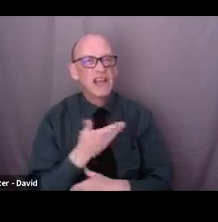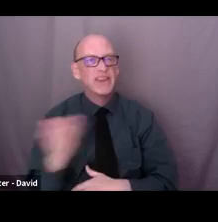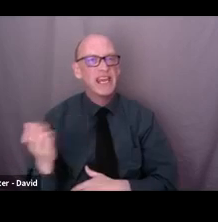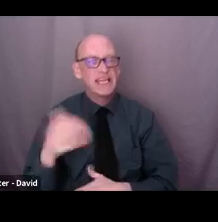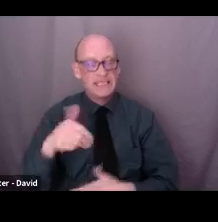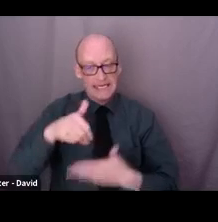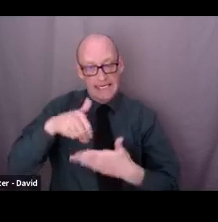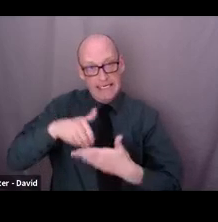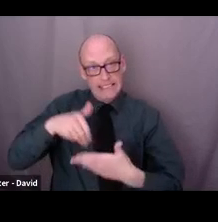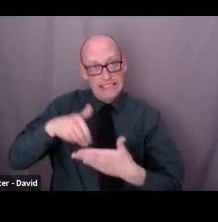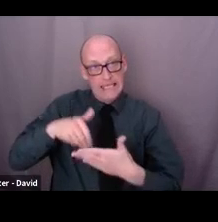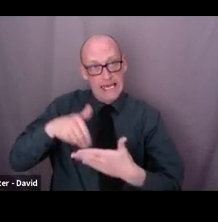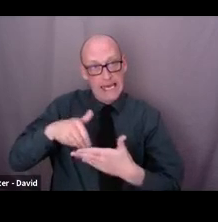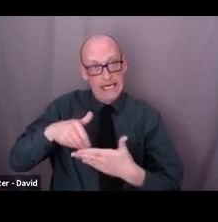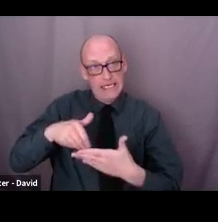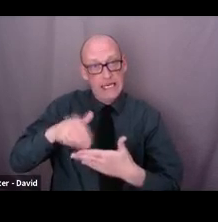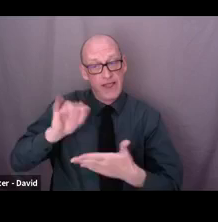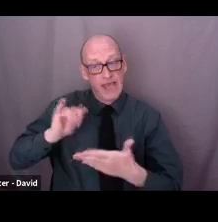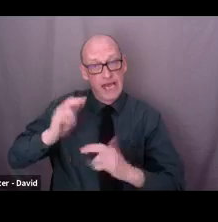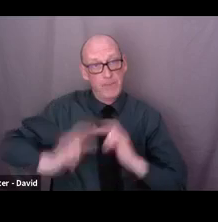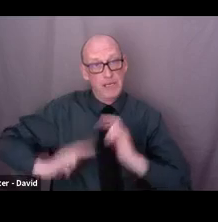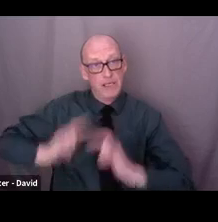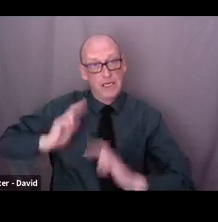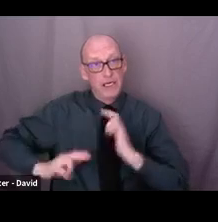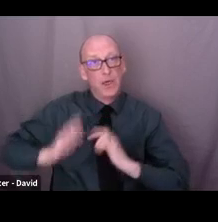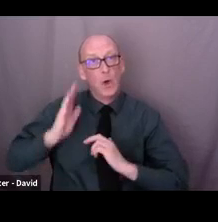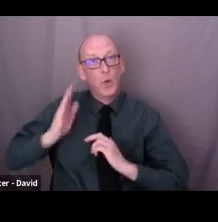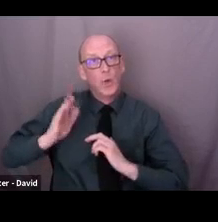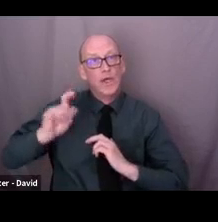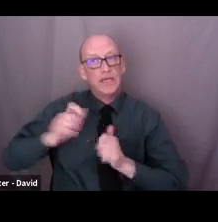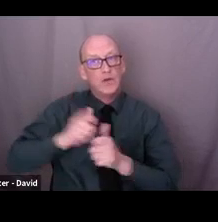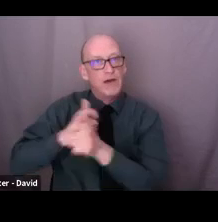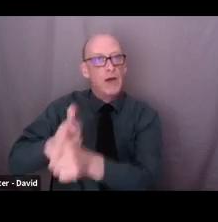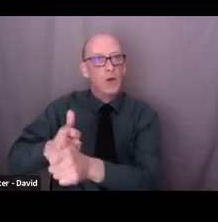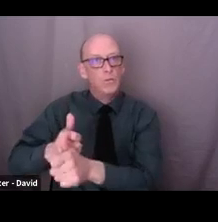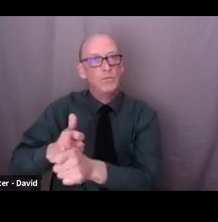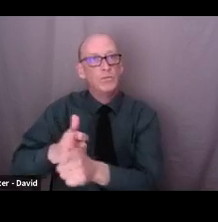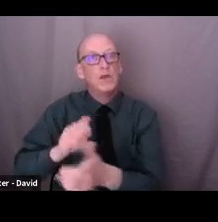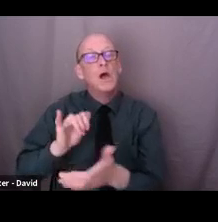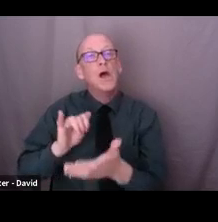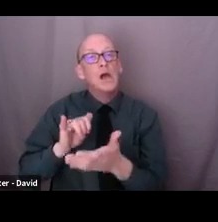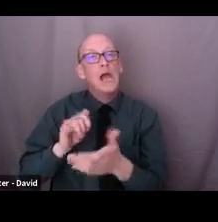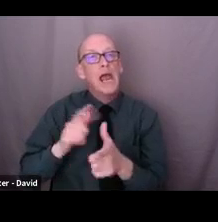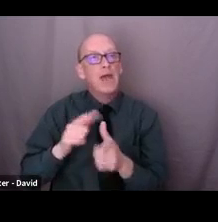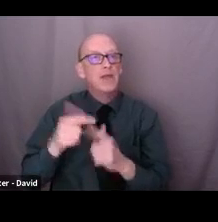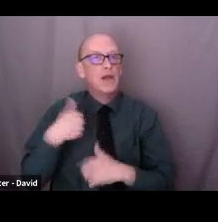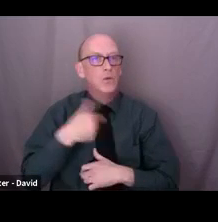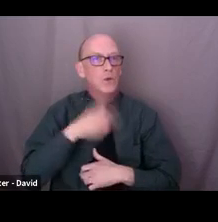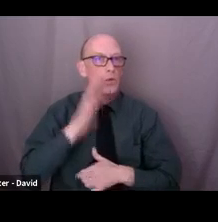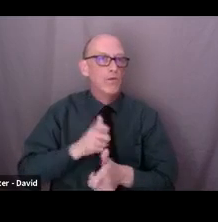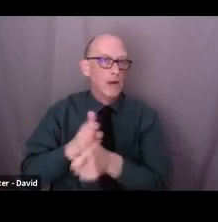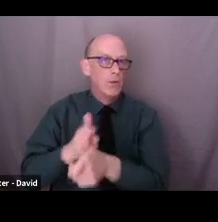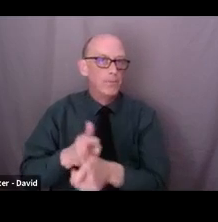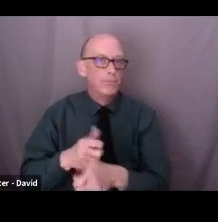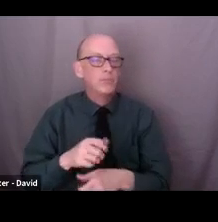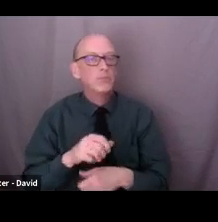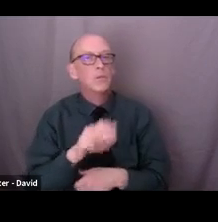those facilities are going to have to be adhered to, and that's what we'll follow up on. Okay.